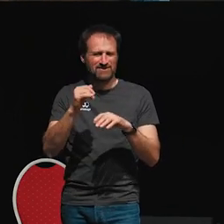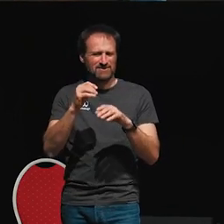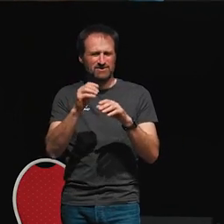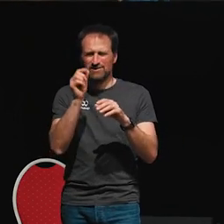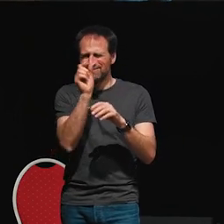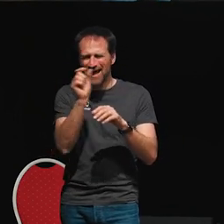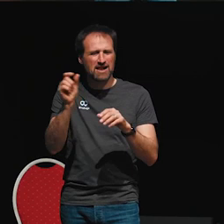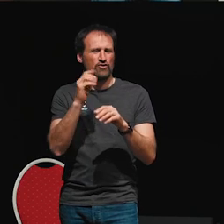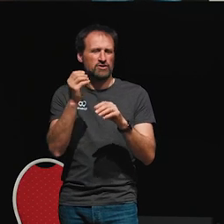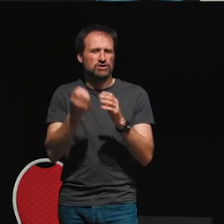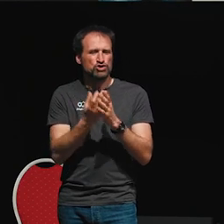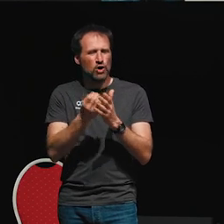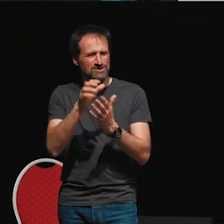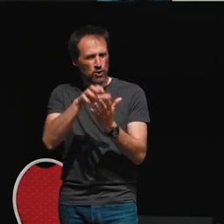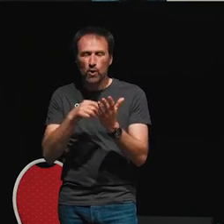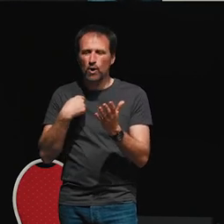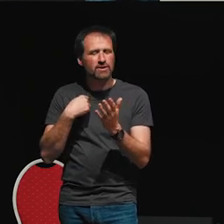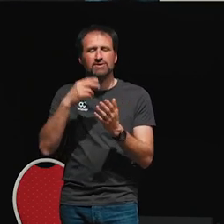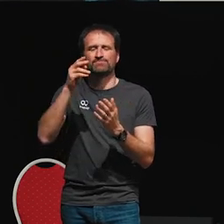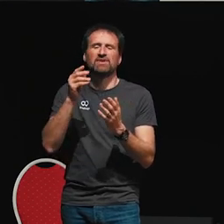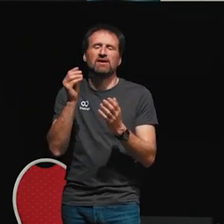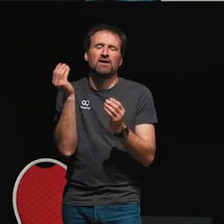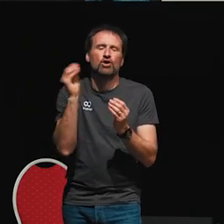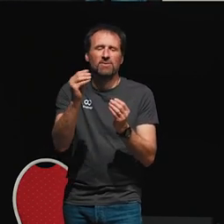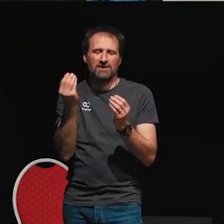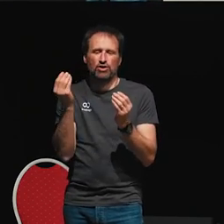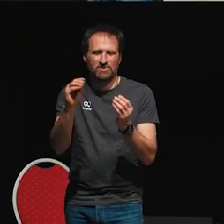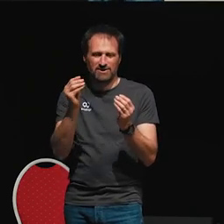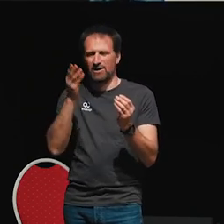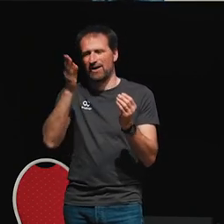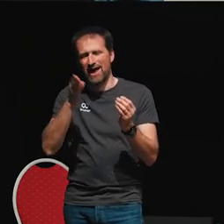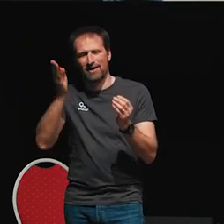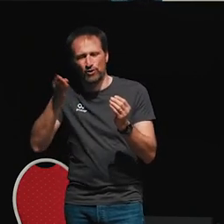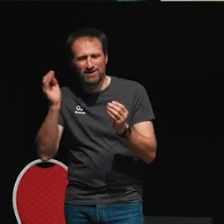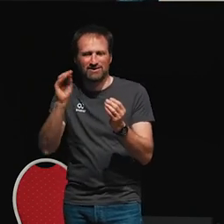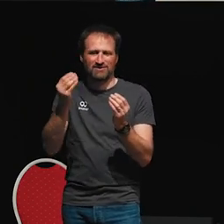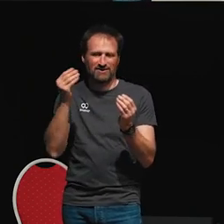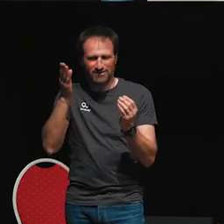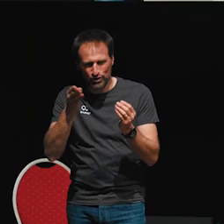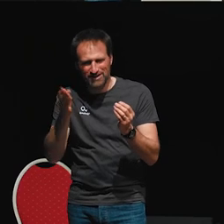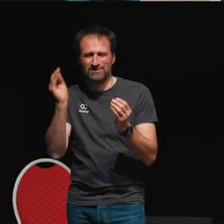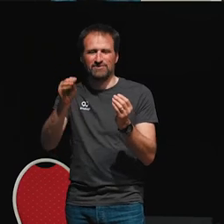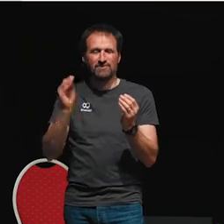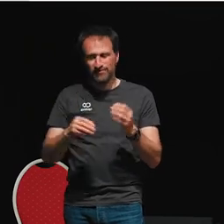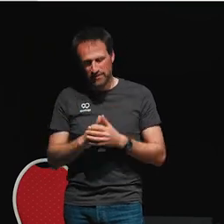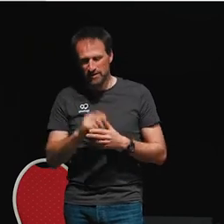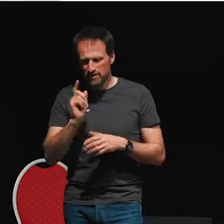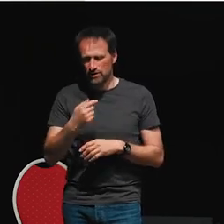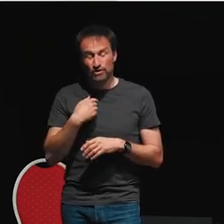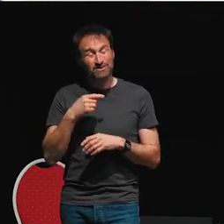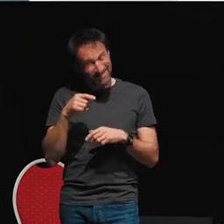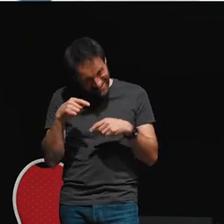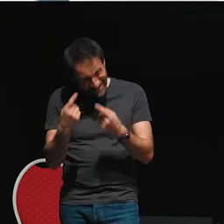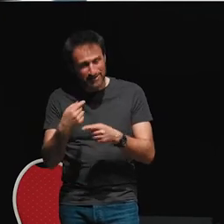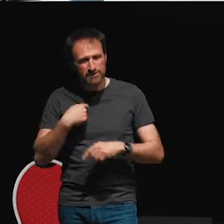I shared those images on GitHub. So if you ever want to take a look, it's called Artsy Webpack Tour. So this is where I